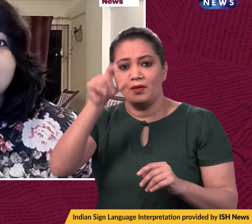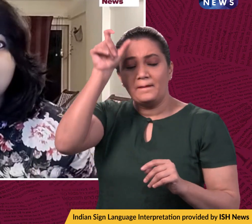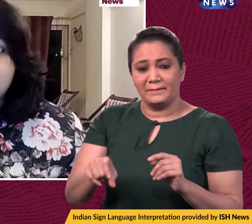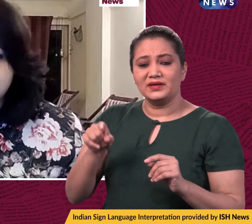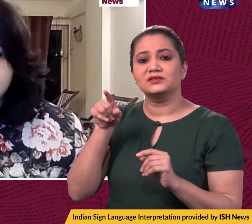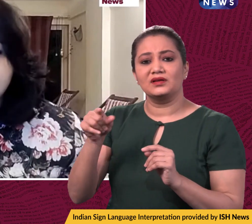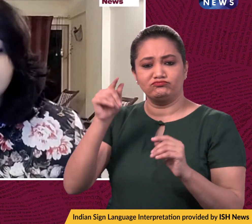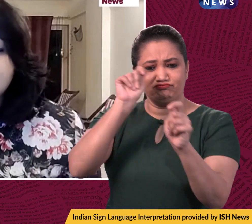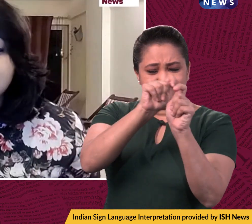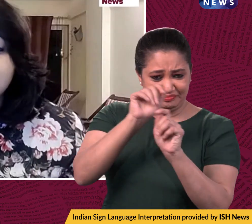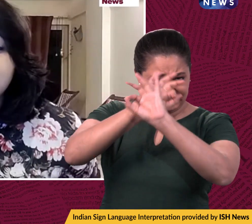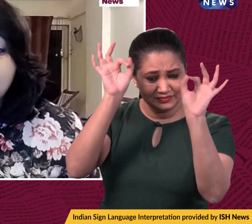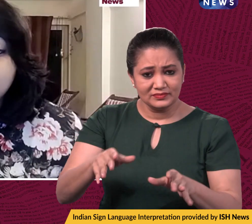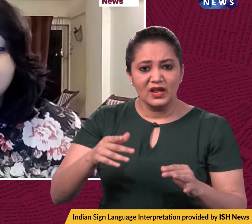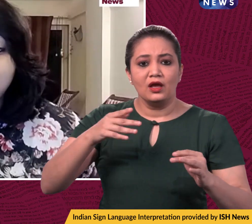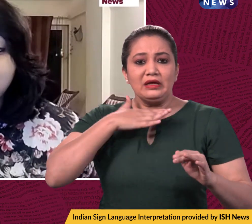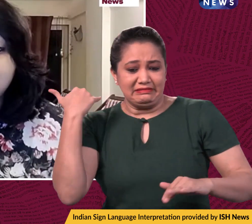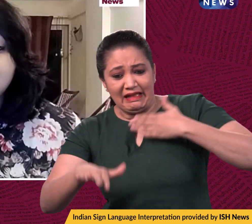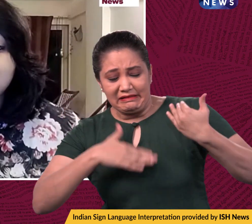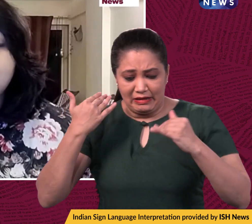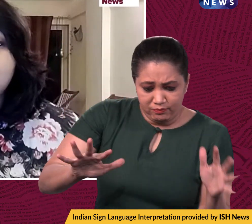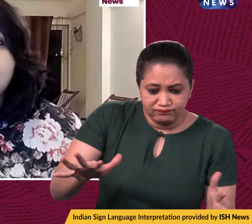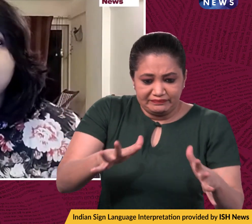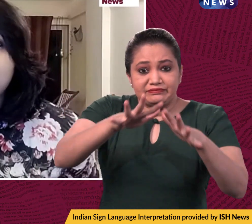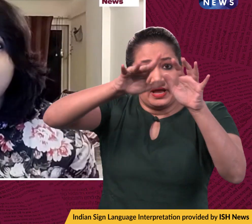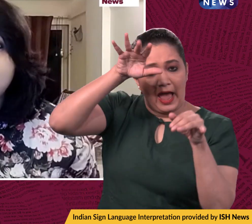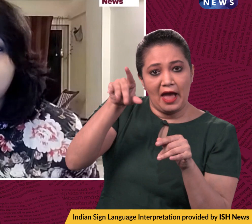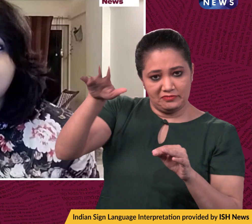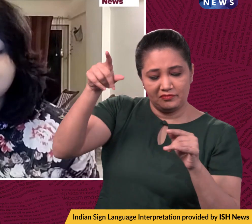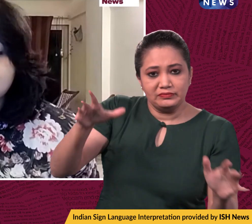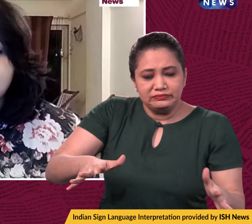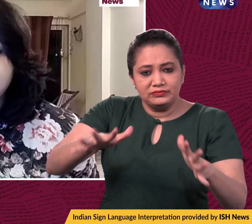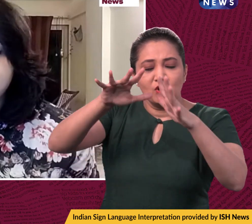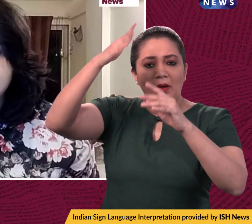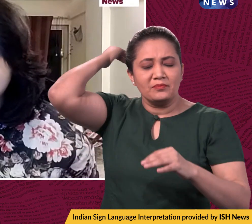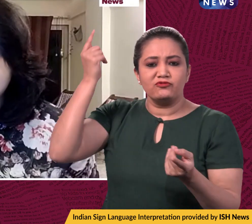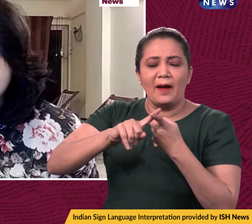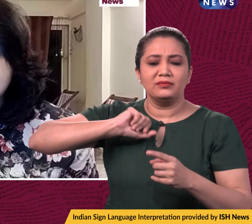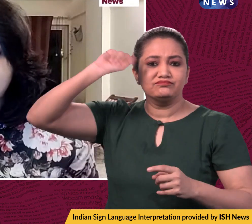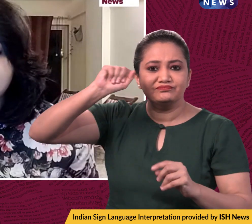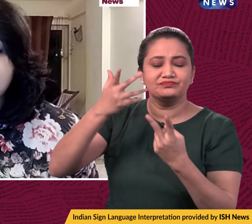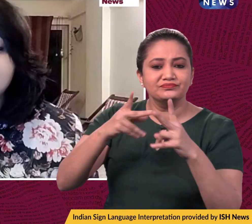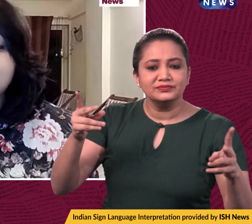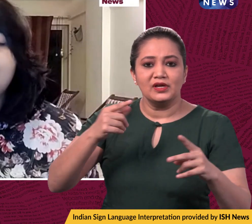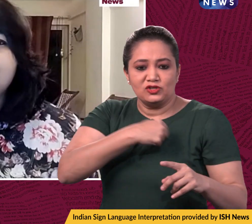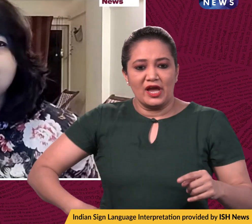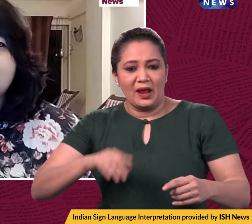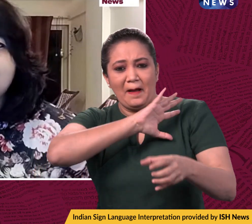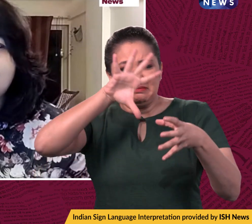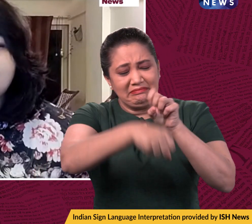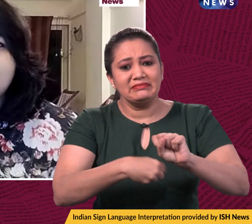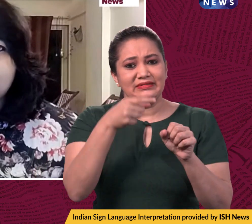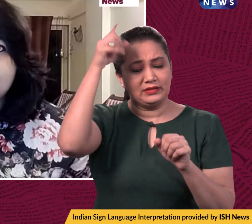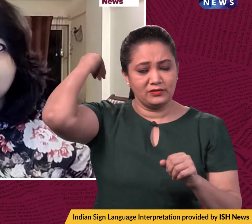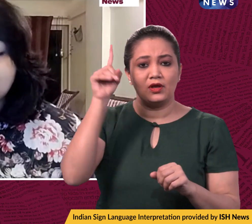Jens Galschiot showed piled up corpses to commemorate pro-democracy protesters killed by the Chinese authorities